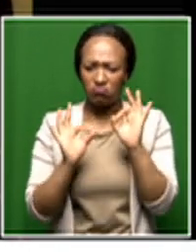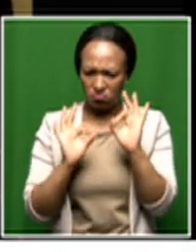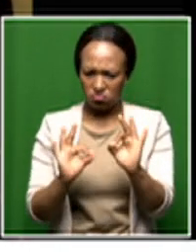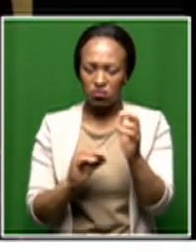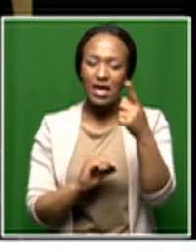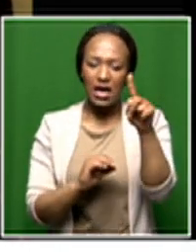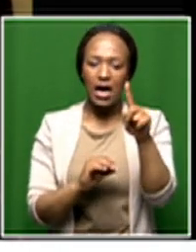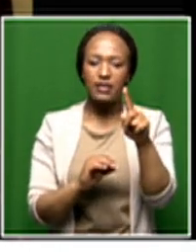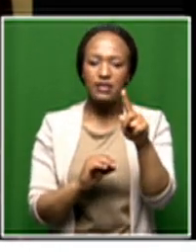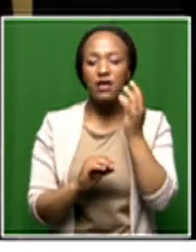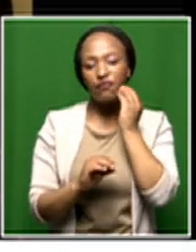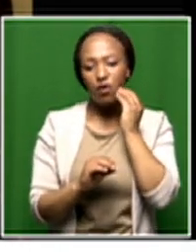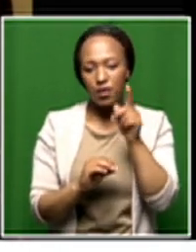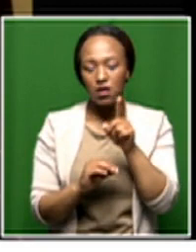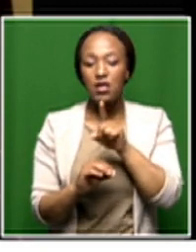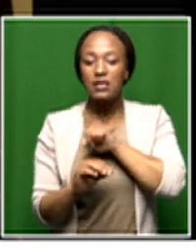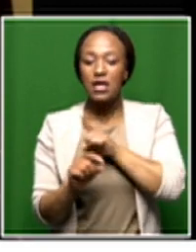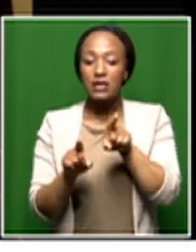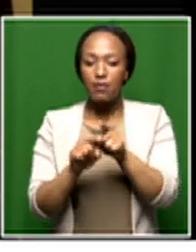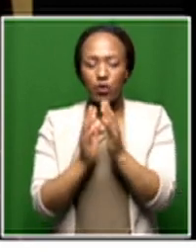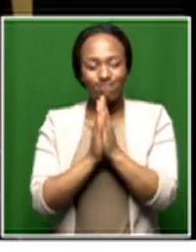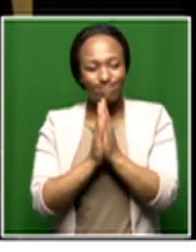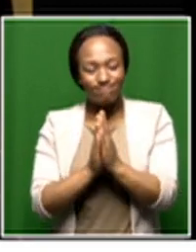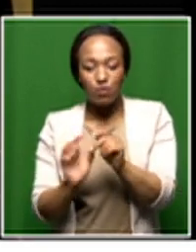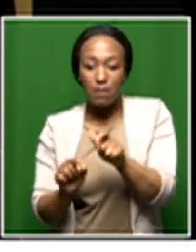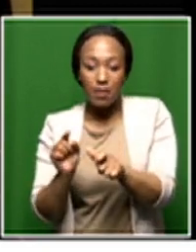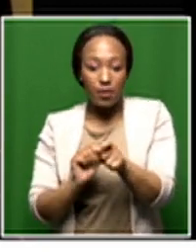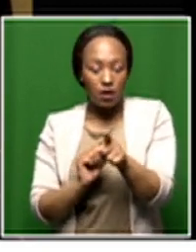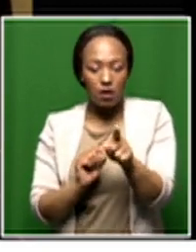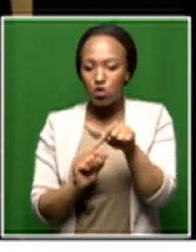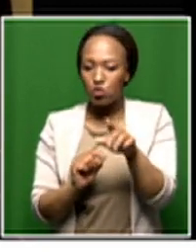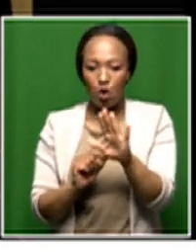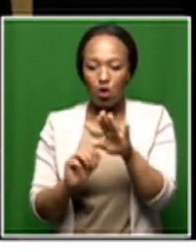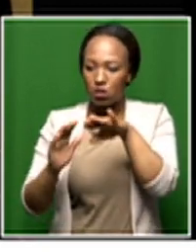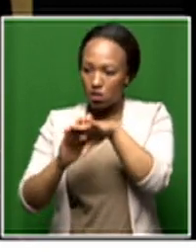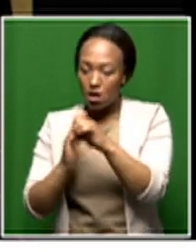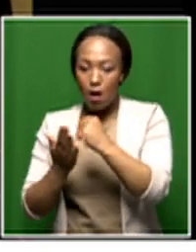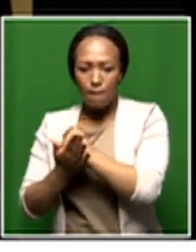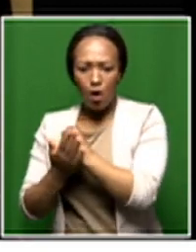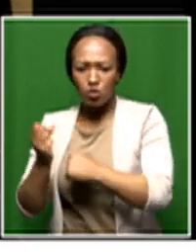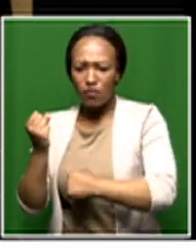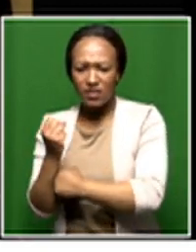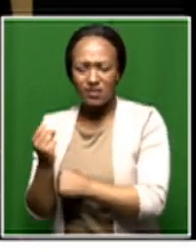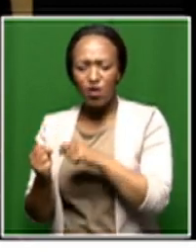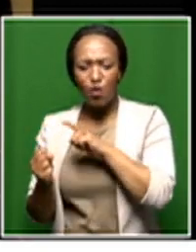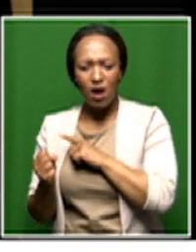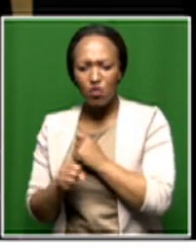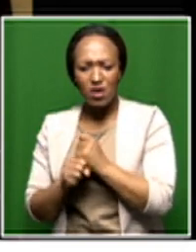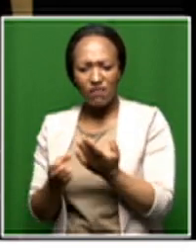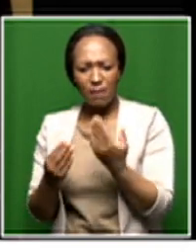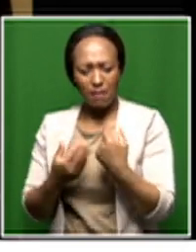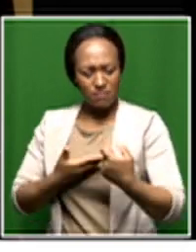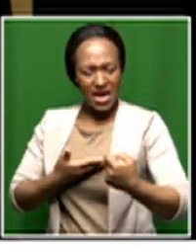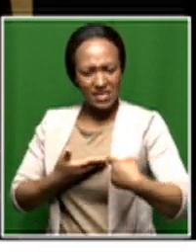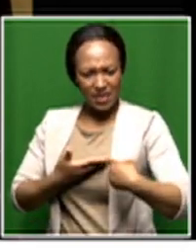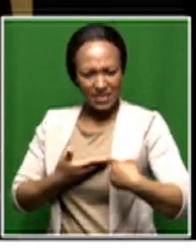in some instances, we also want to appeal to people that do not go to the post office even when you don't have the